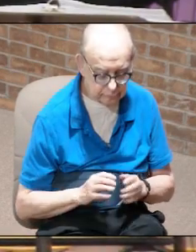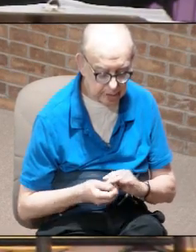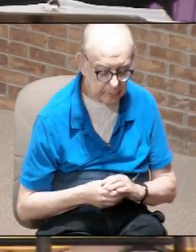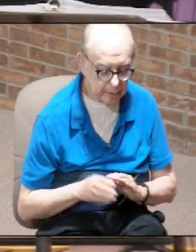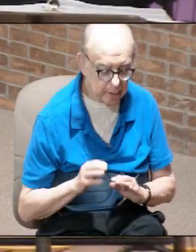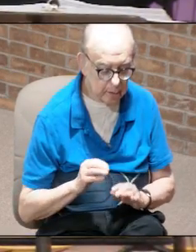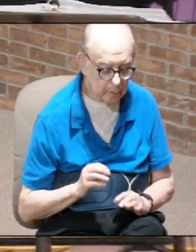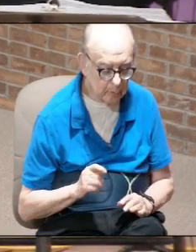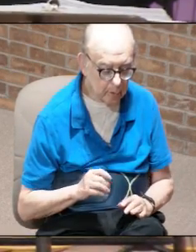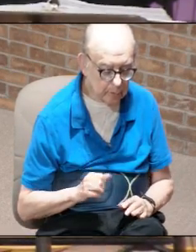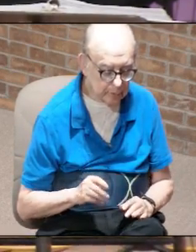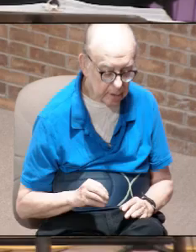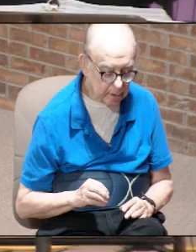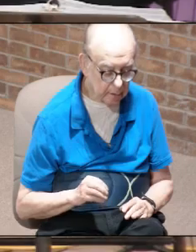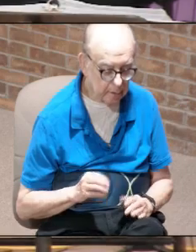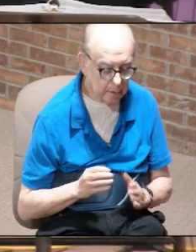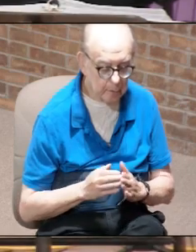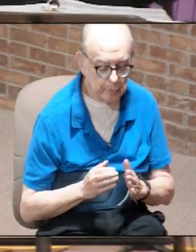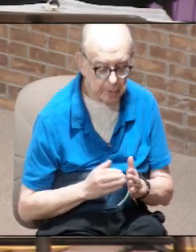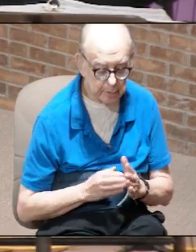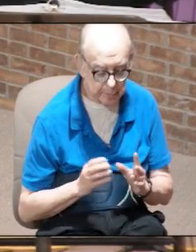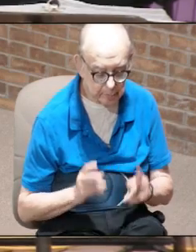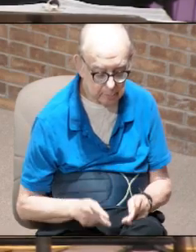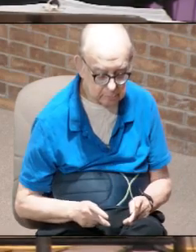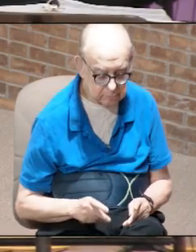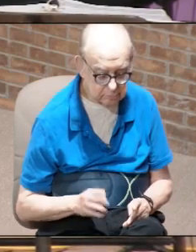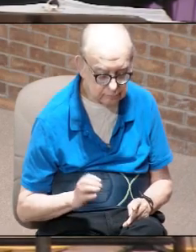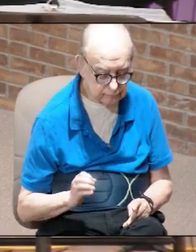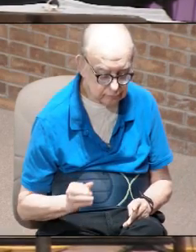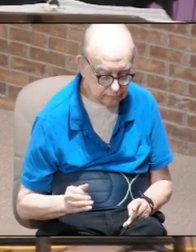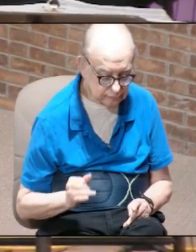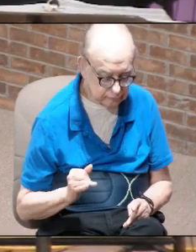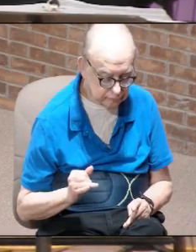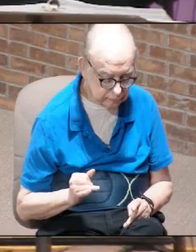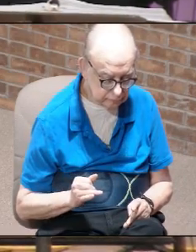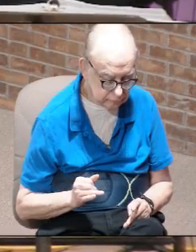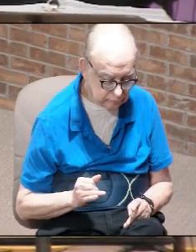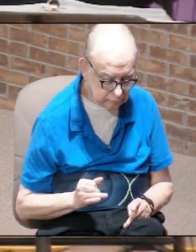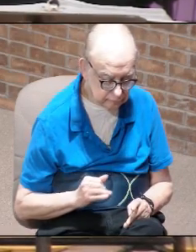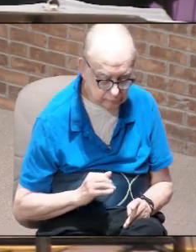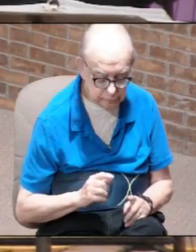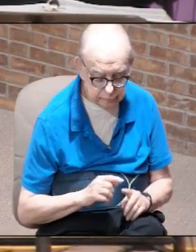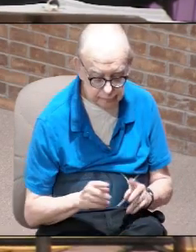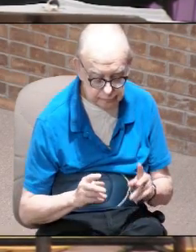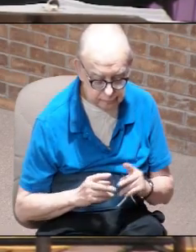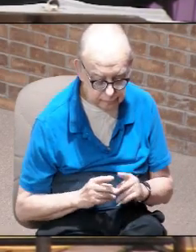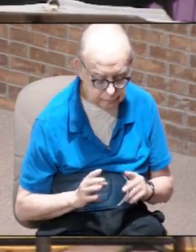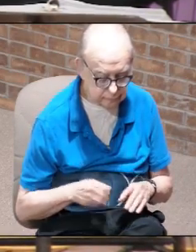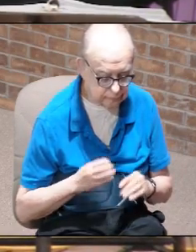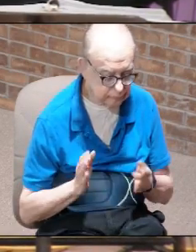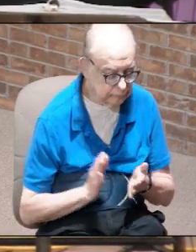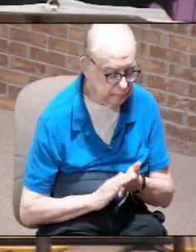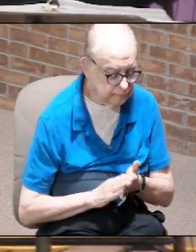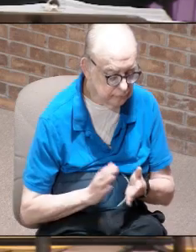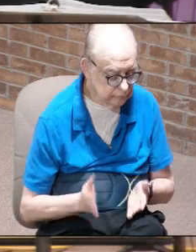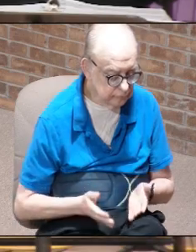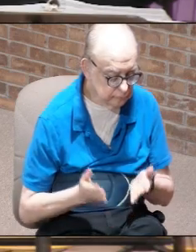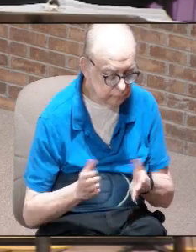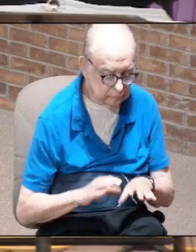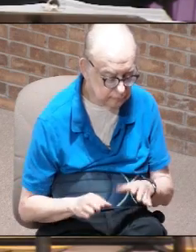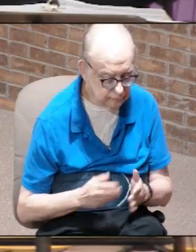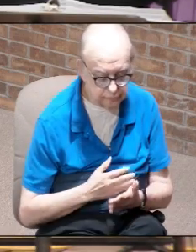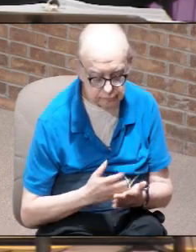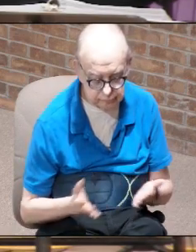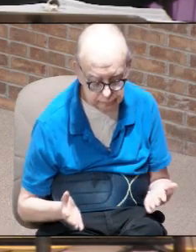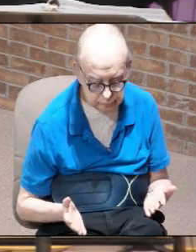multimillionaire. And boy, everybody just ate up the story. He'd go everywhere. People would just clap, and he'd encourage him to do the same